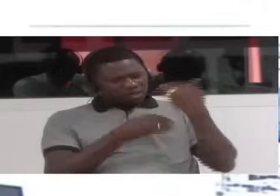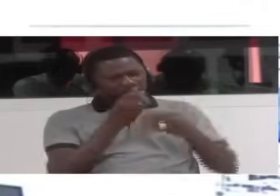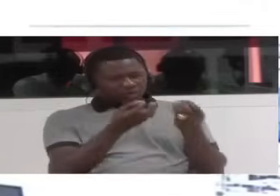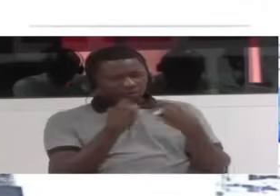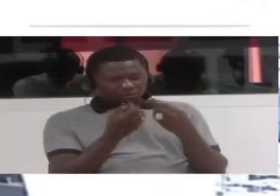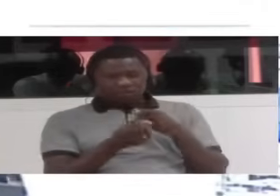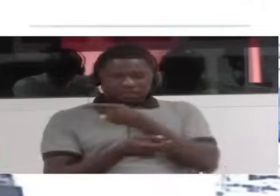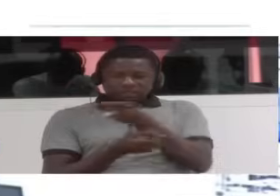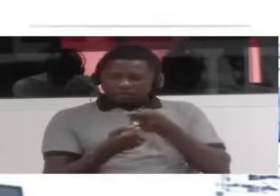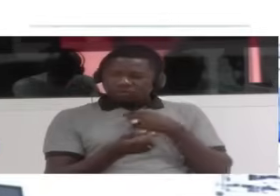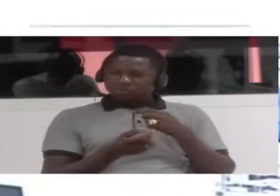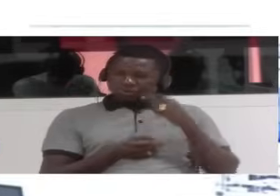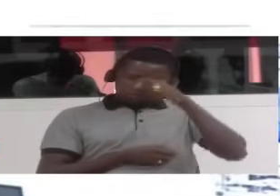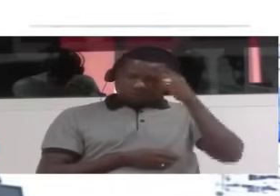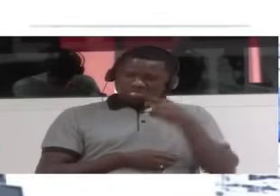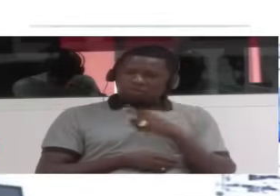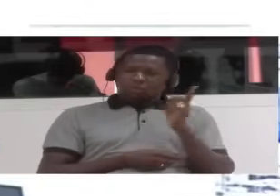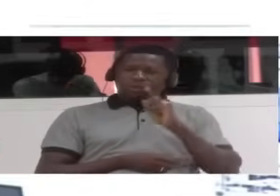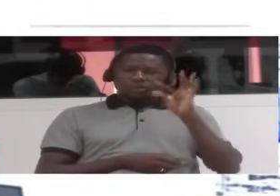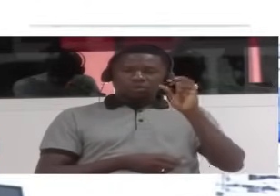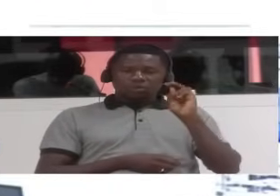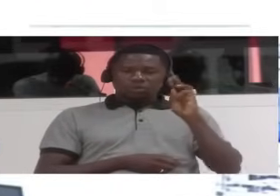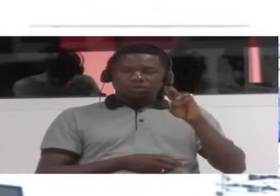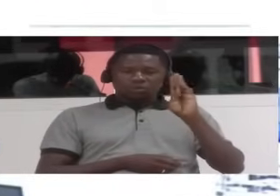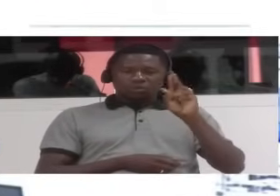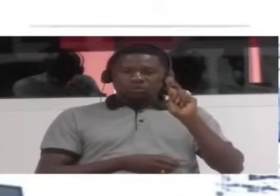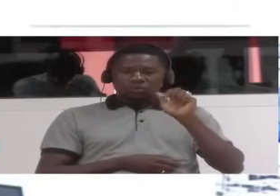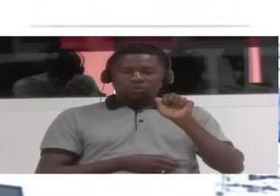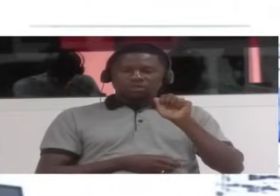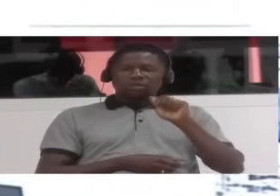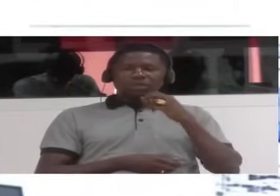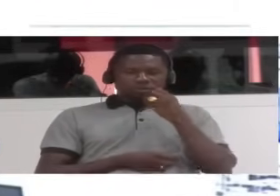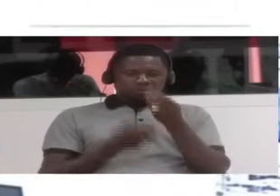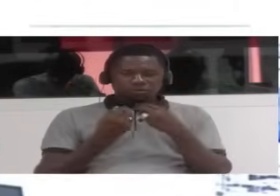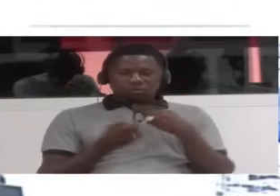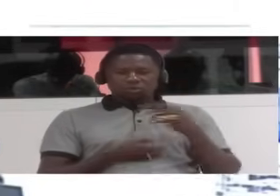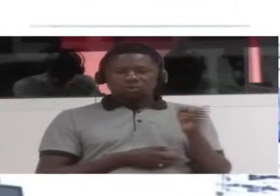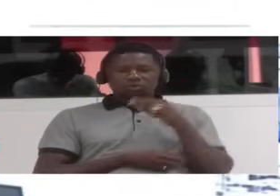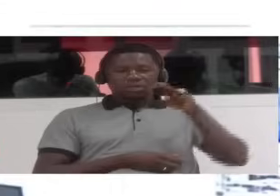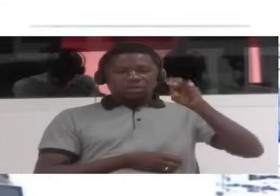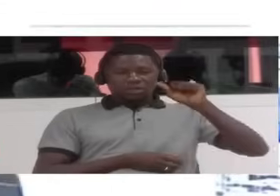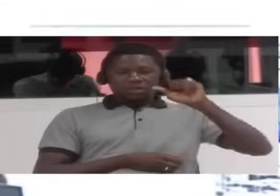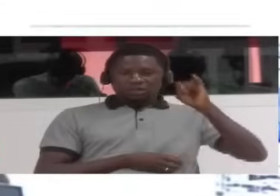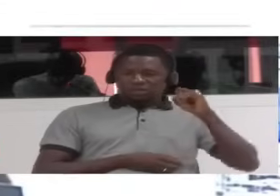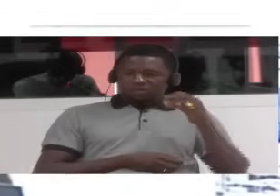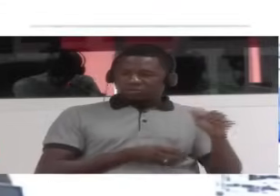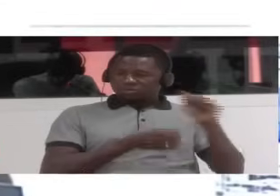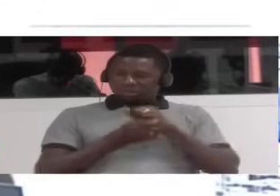this was the mission. What Tumbulu told me was you are going to NIA to bring Haruna